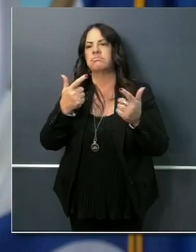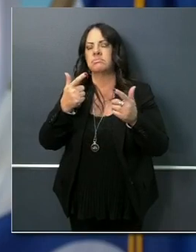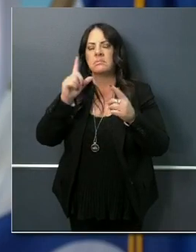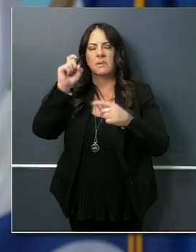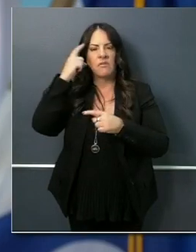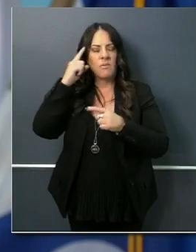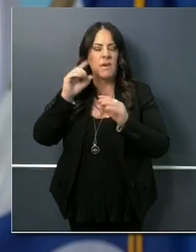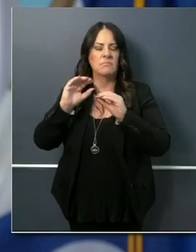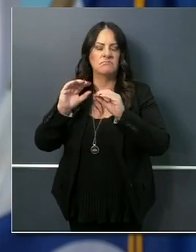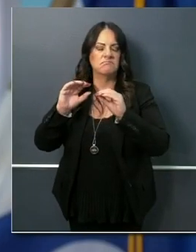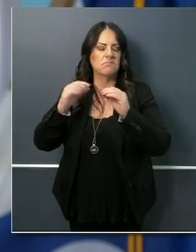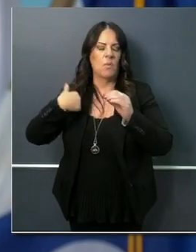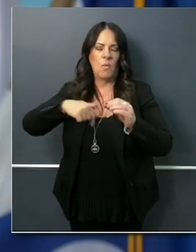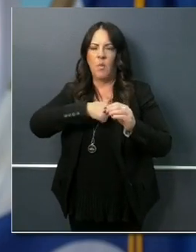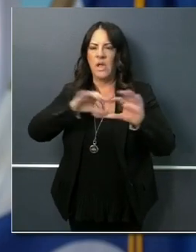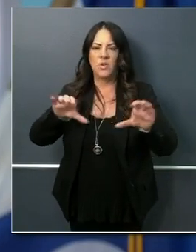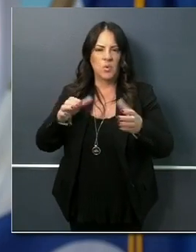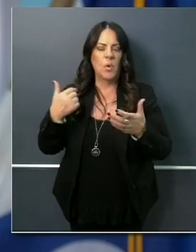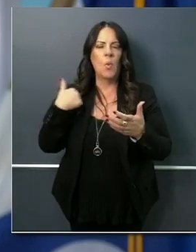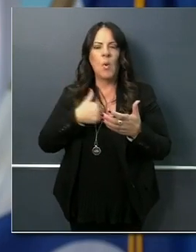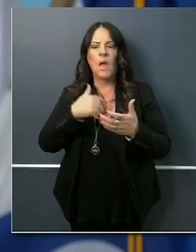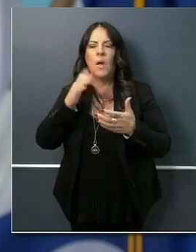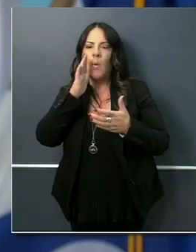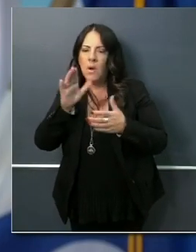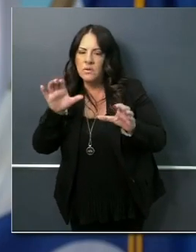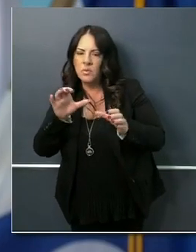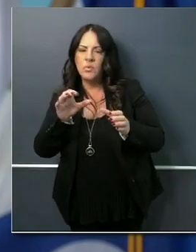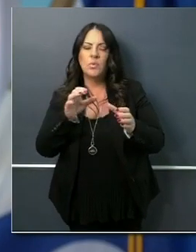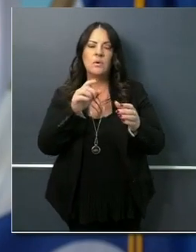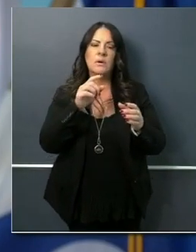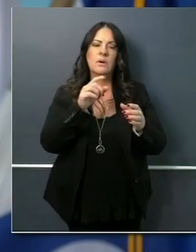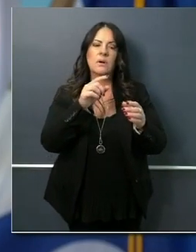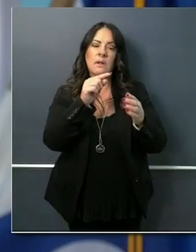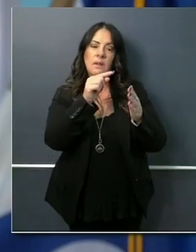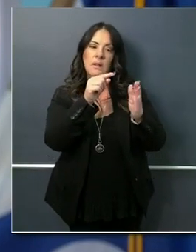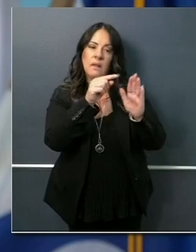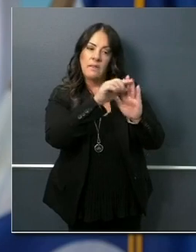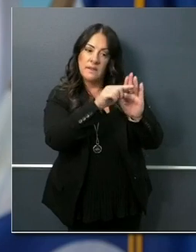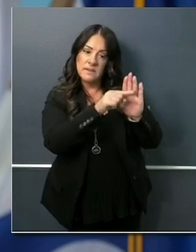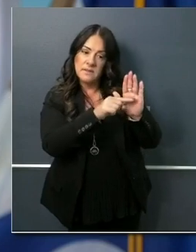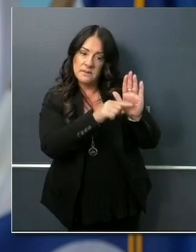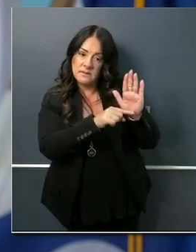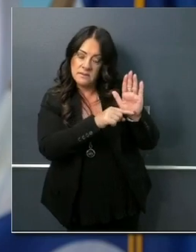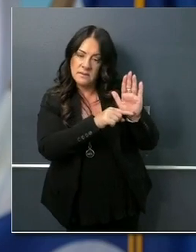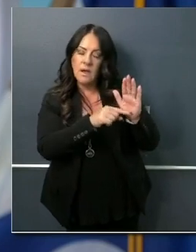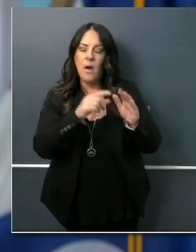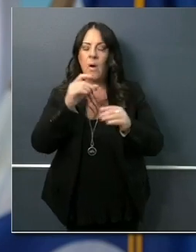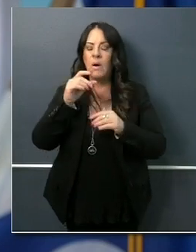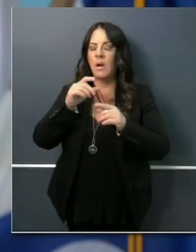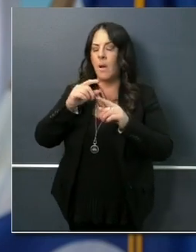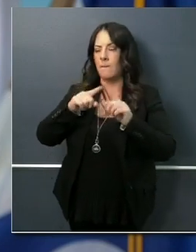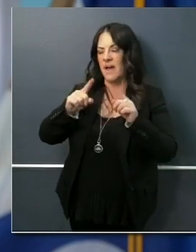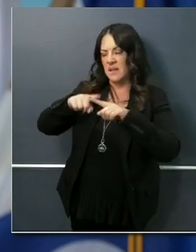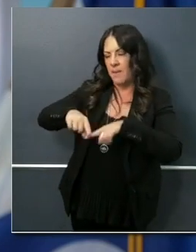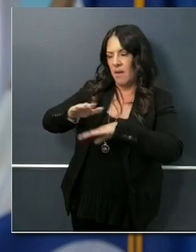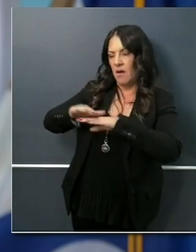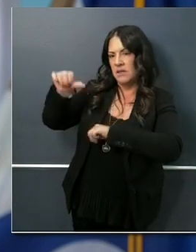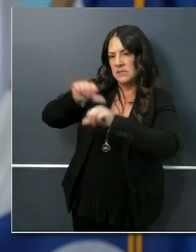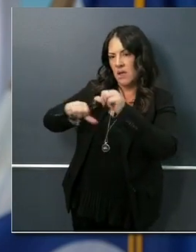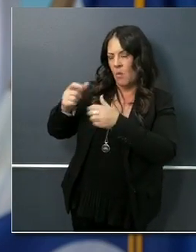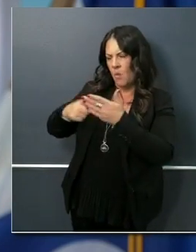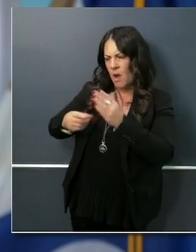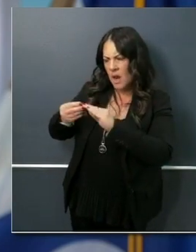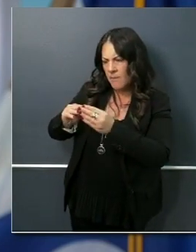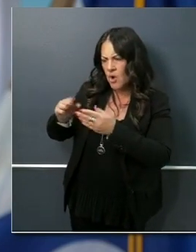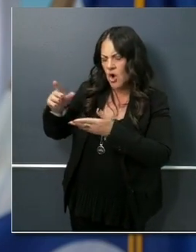pinpointed date where we'll do X and Y without having all of those questions answered in advance, why it's scientifically